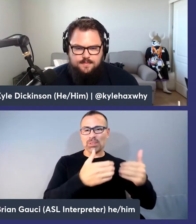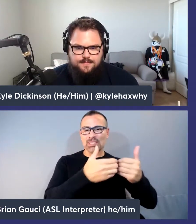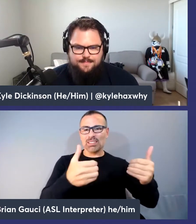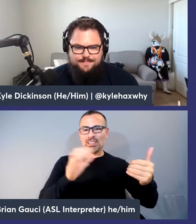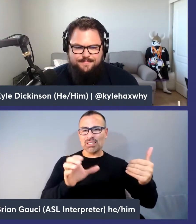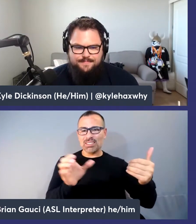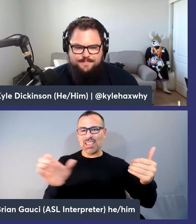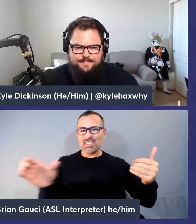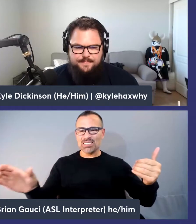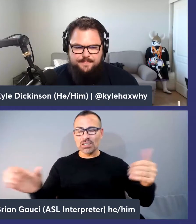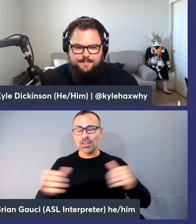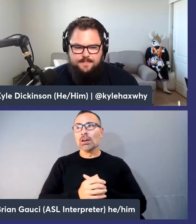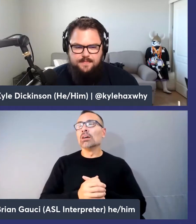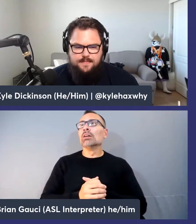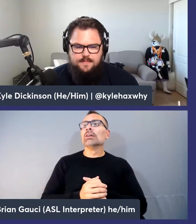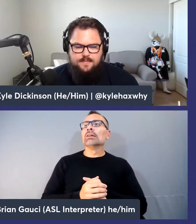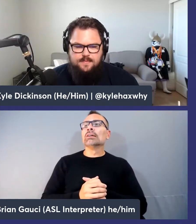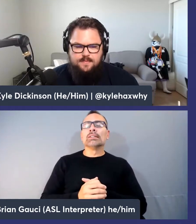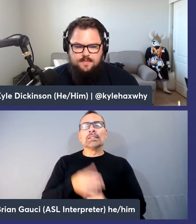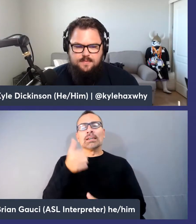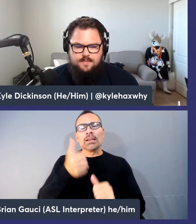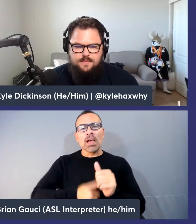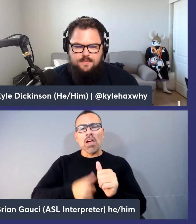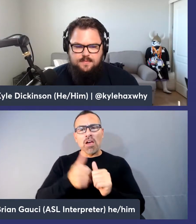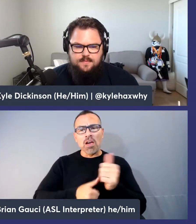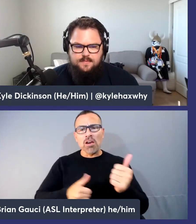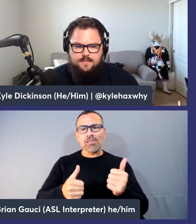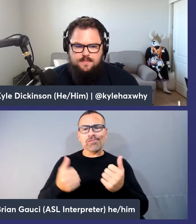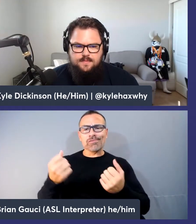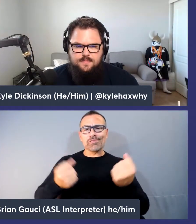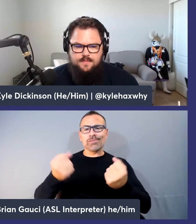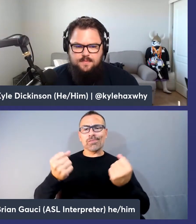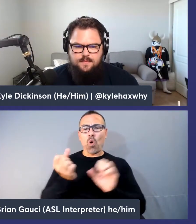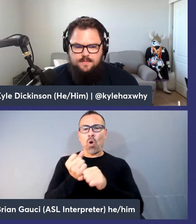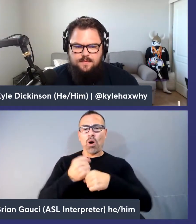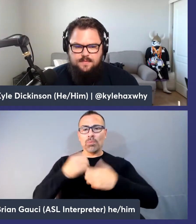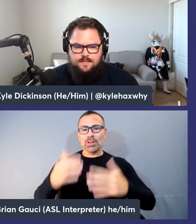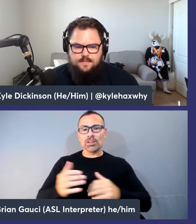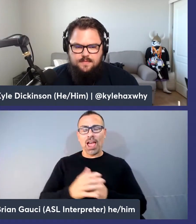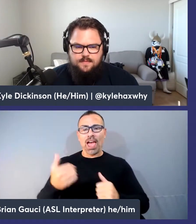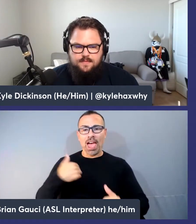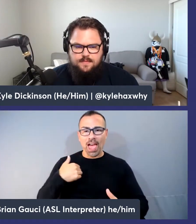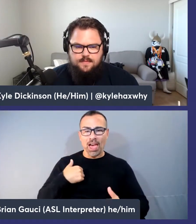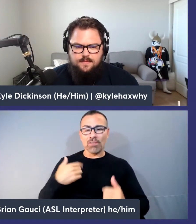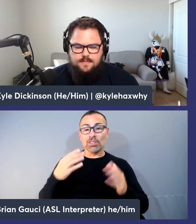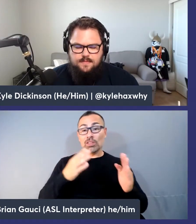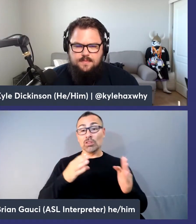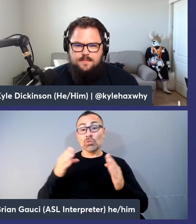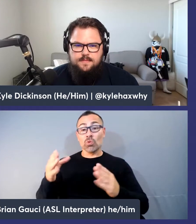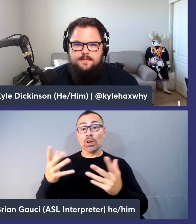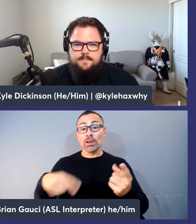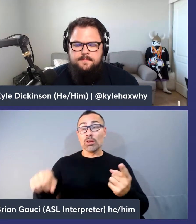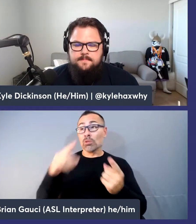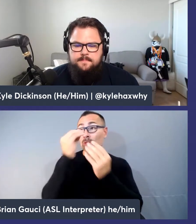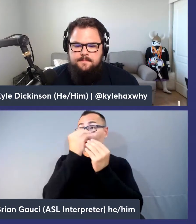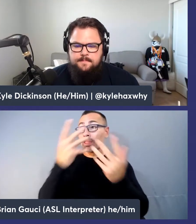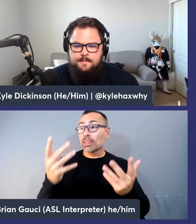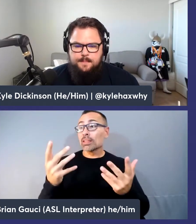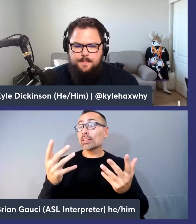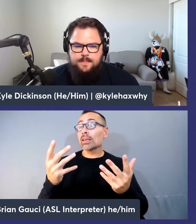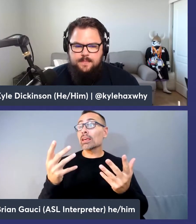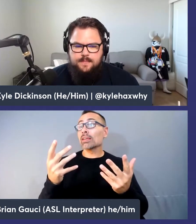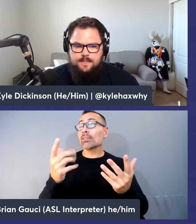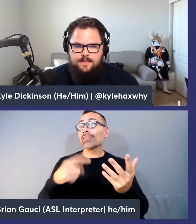Every automaker has these heterogeneous fleet of vehicles where the data, the in-vehicle